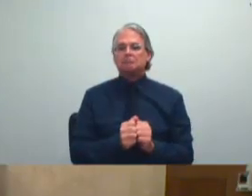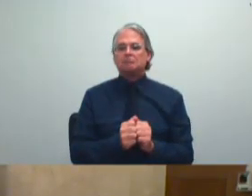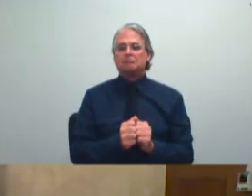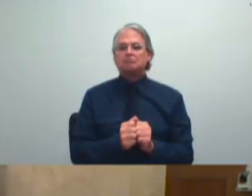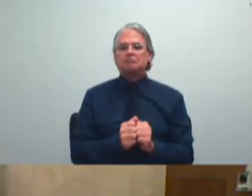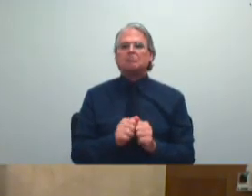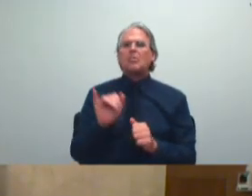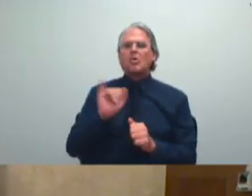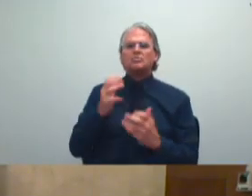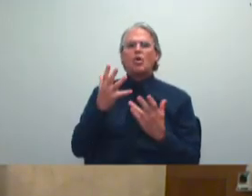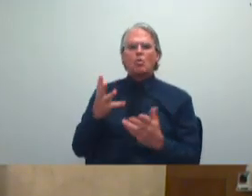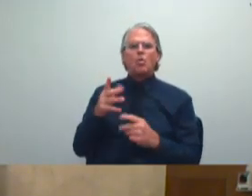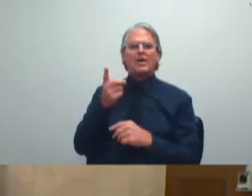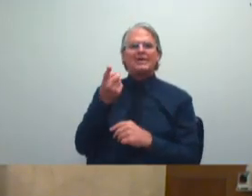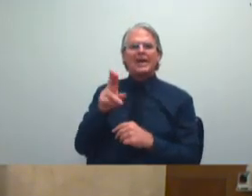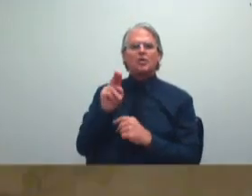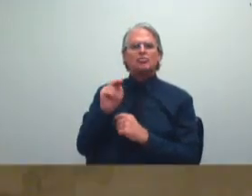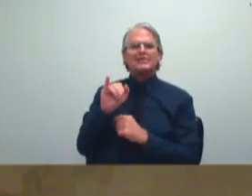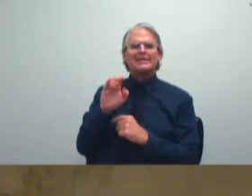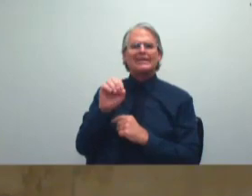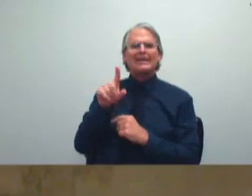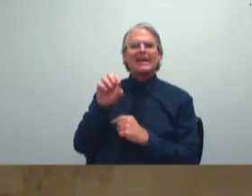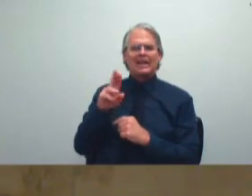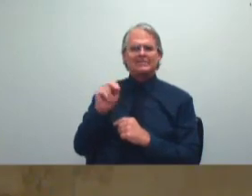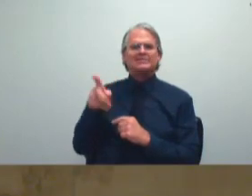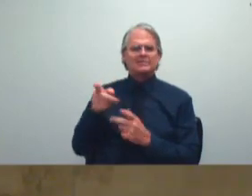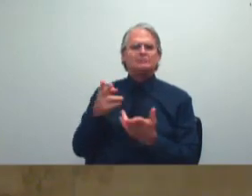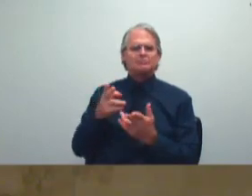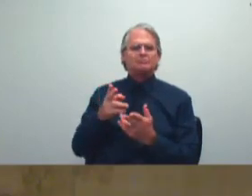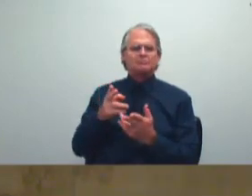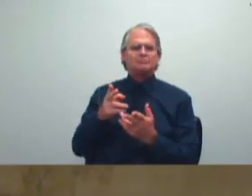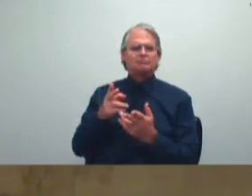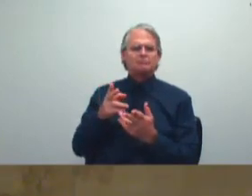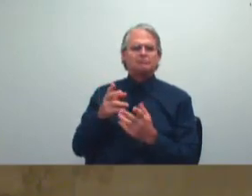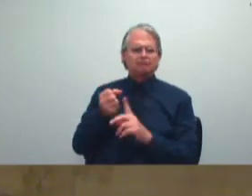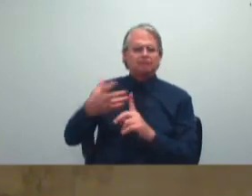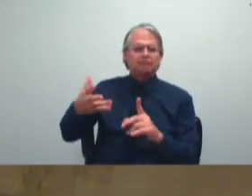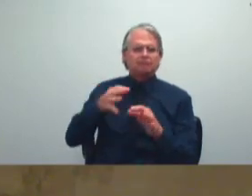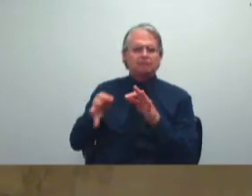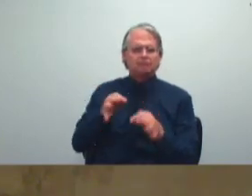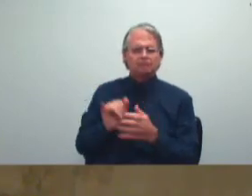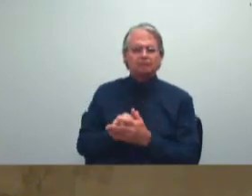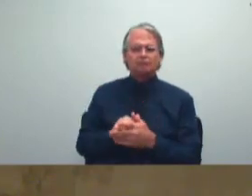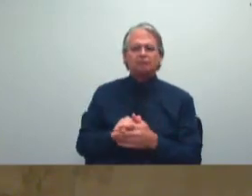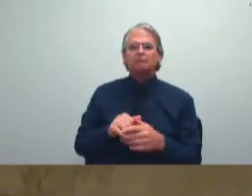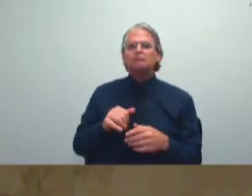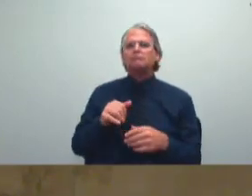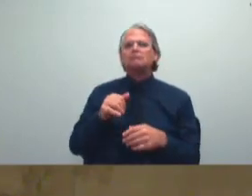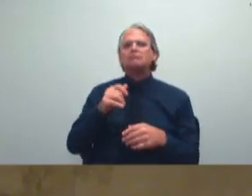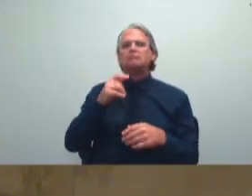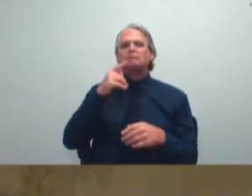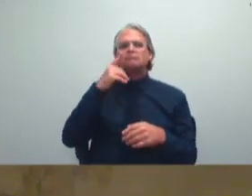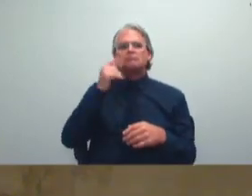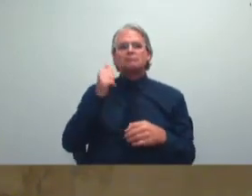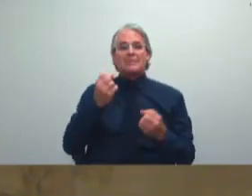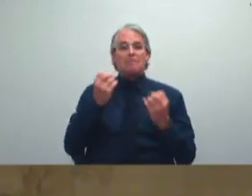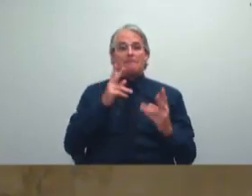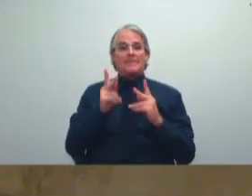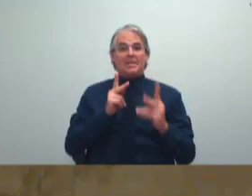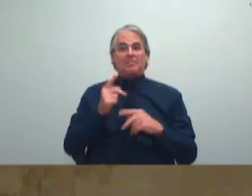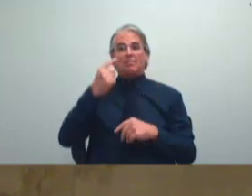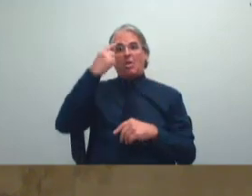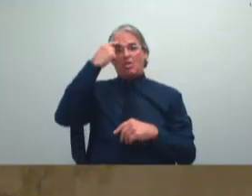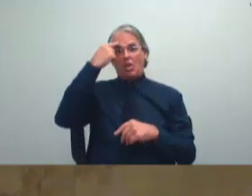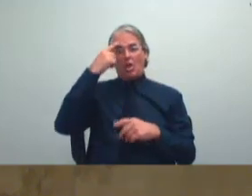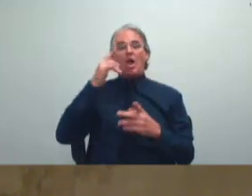me ask you, what I've also heard is that there's belief by us shutting down early that also helped tremendously as